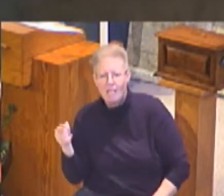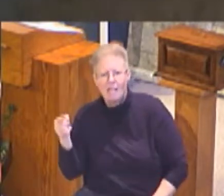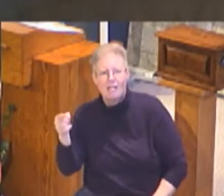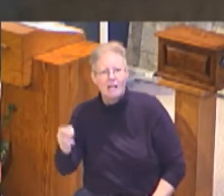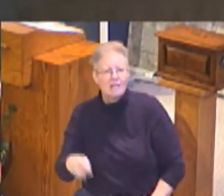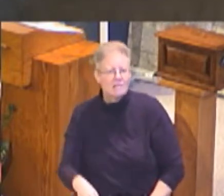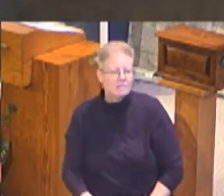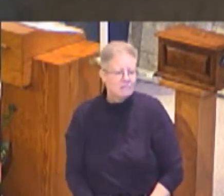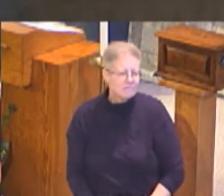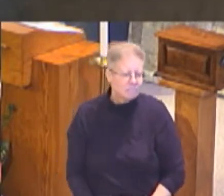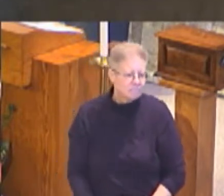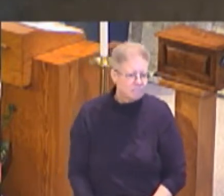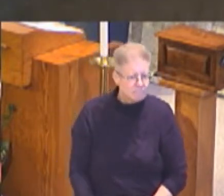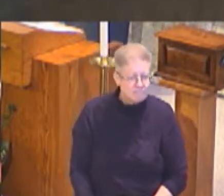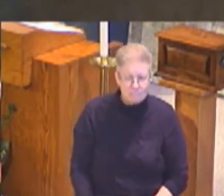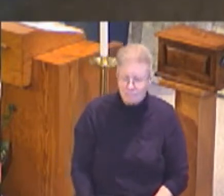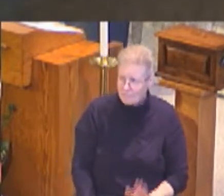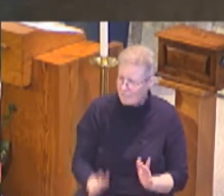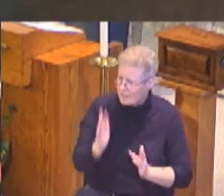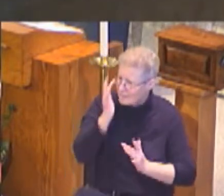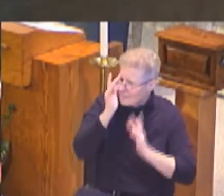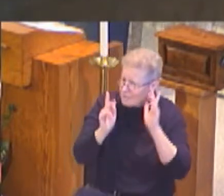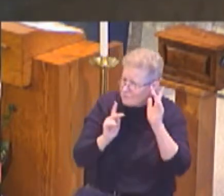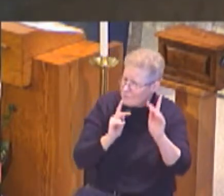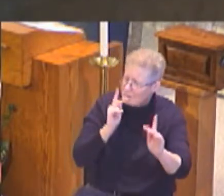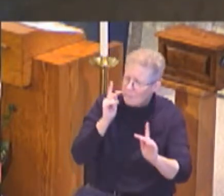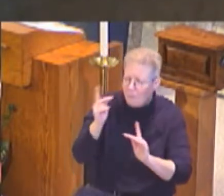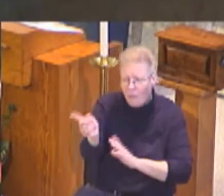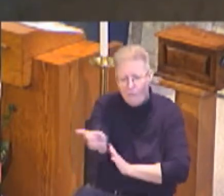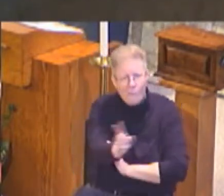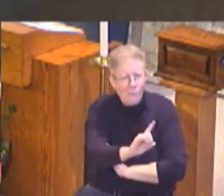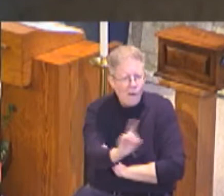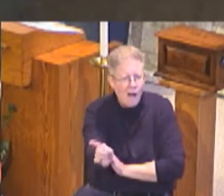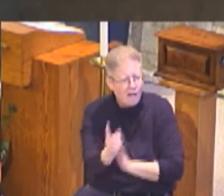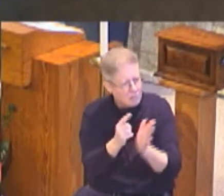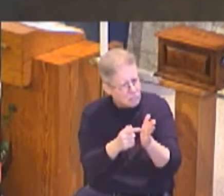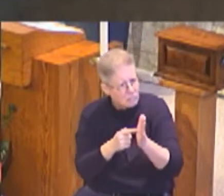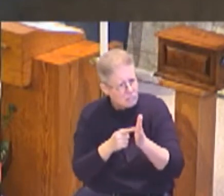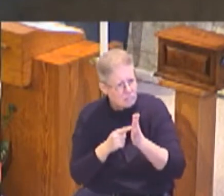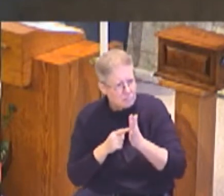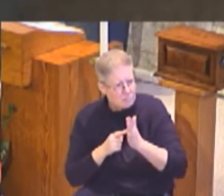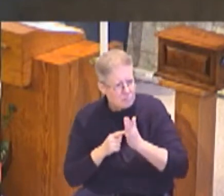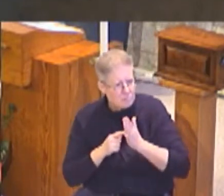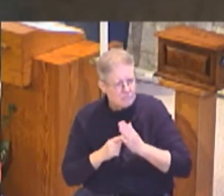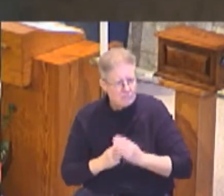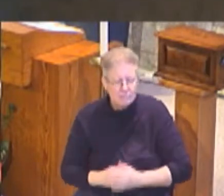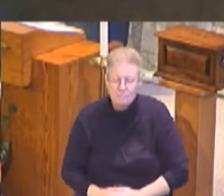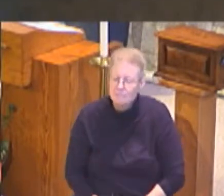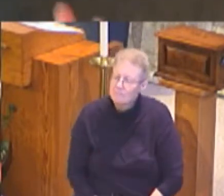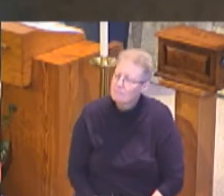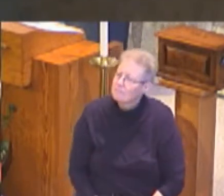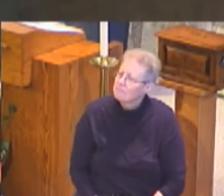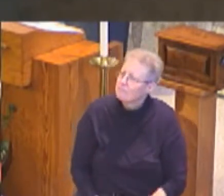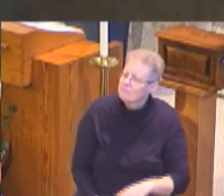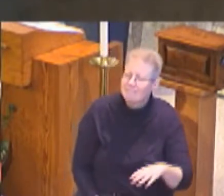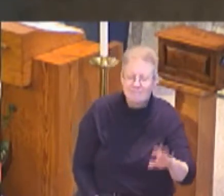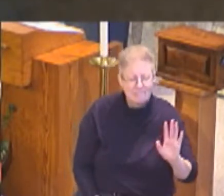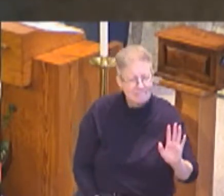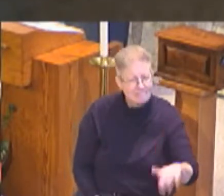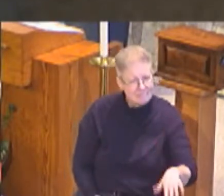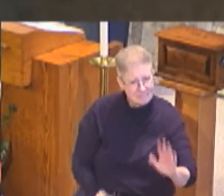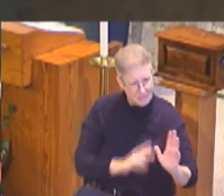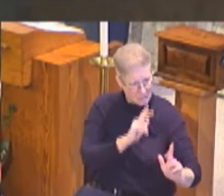take me to the afflicted ones, take me to the